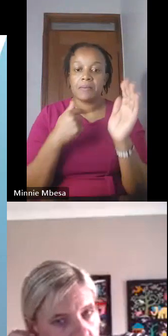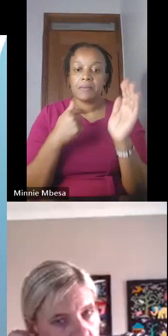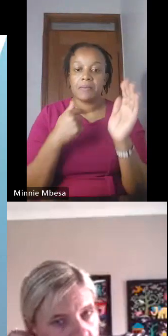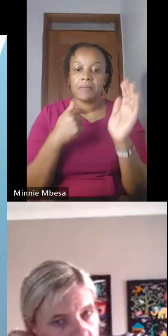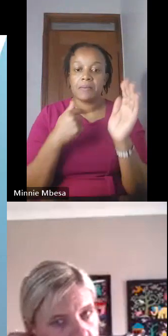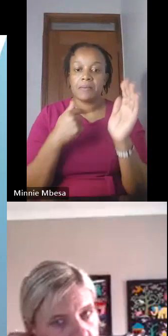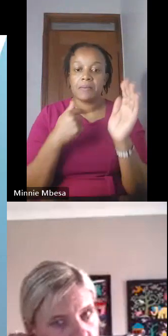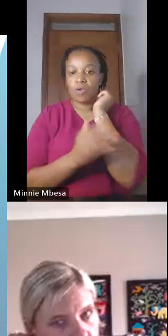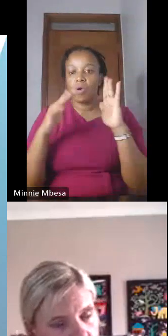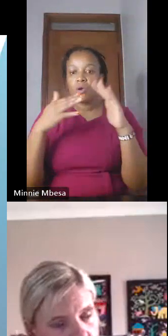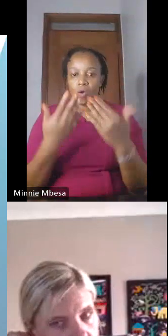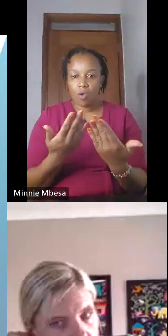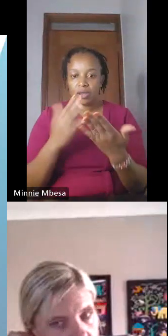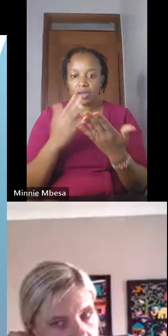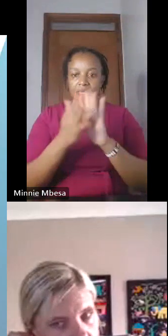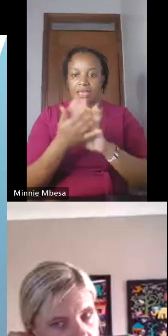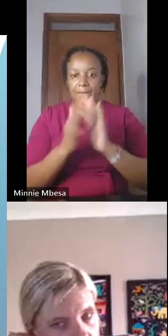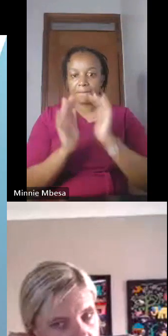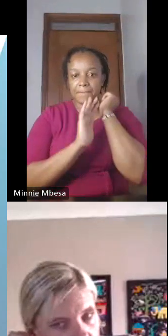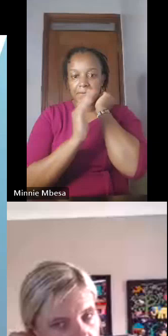during